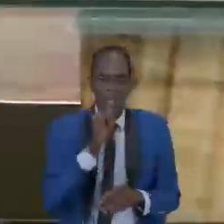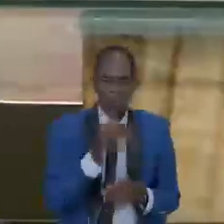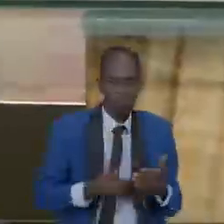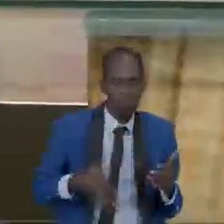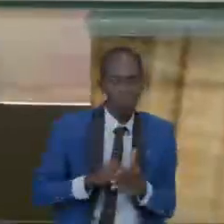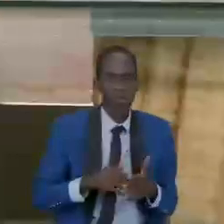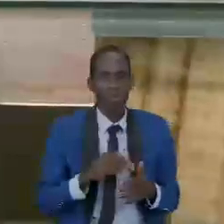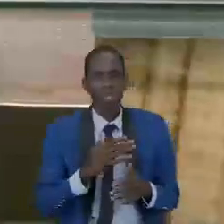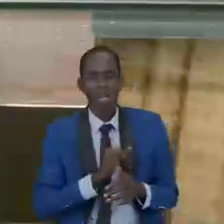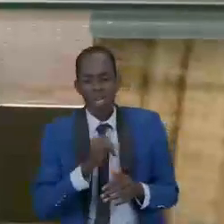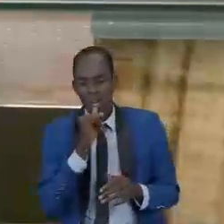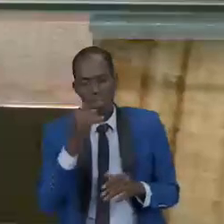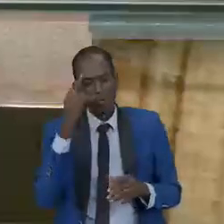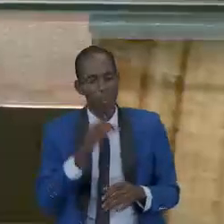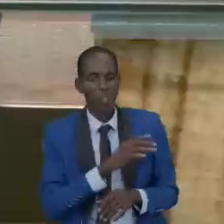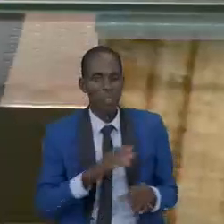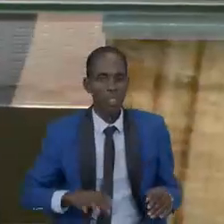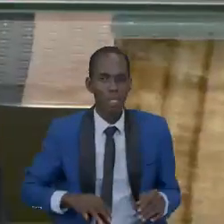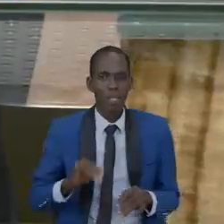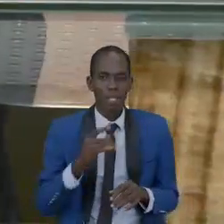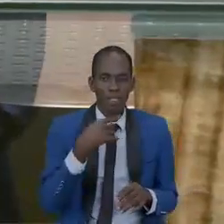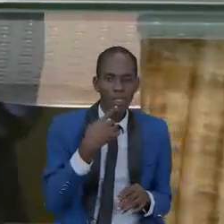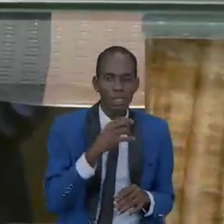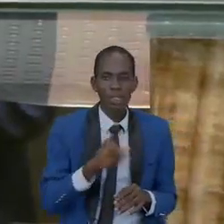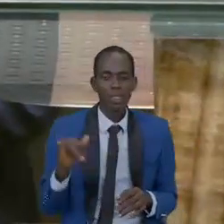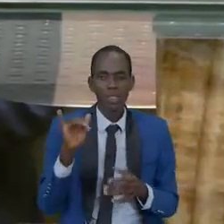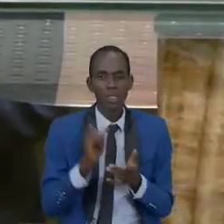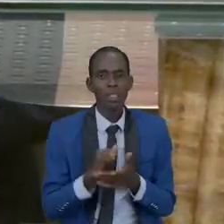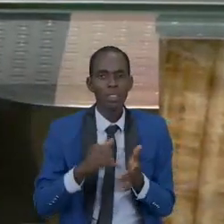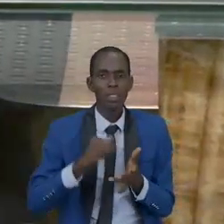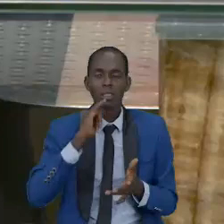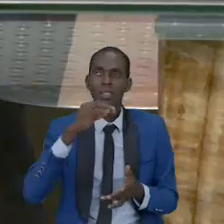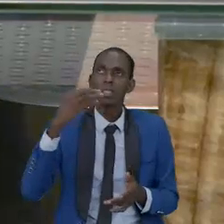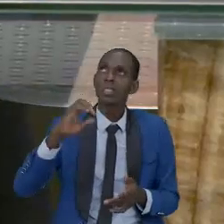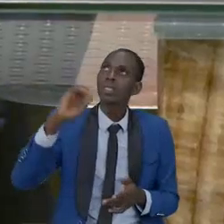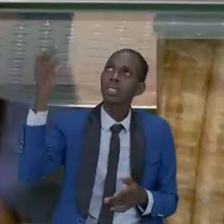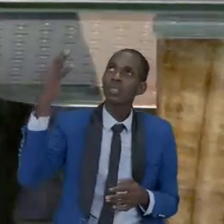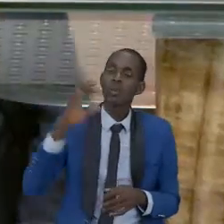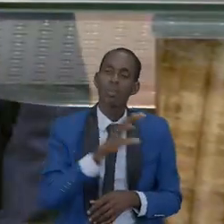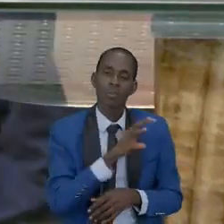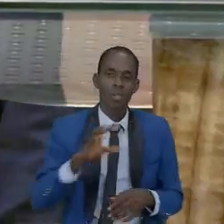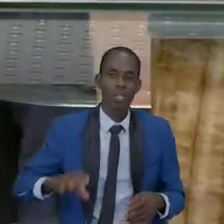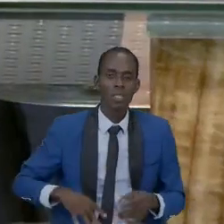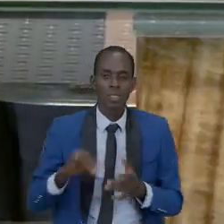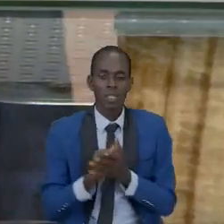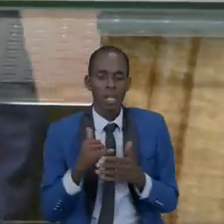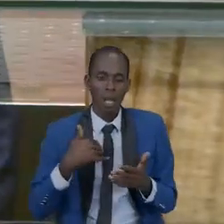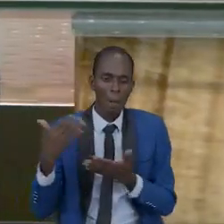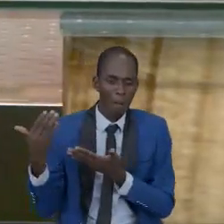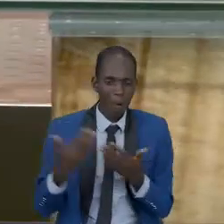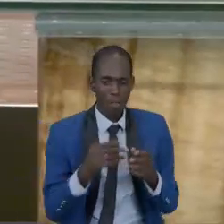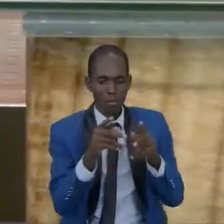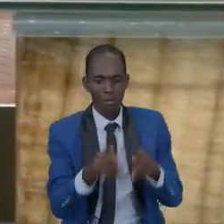claims to be for Christ, and he claims that it is the grace of Christ that has brought him into